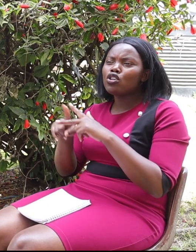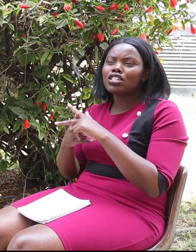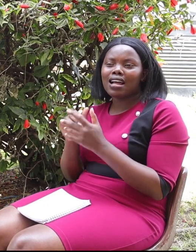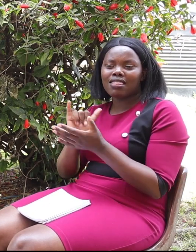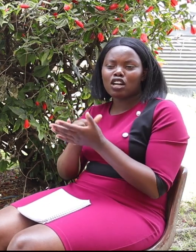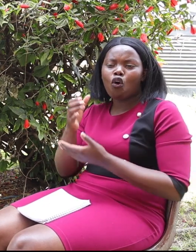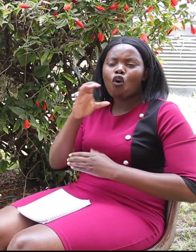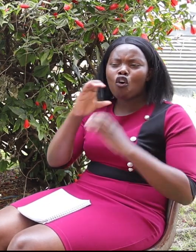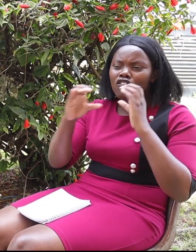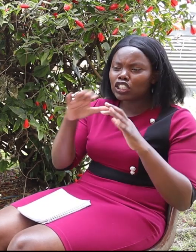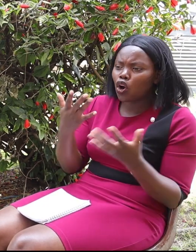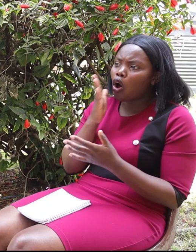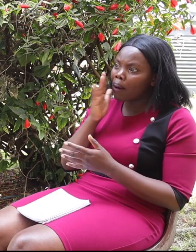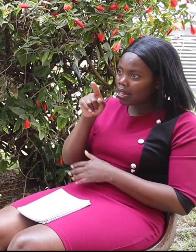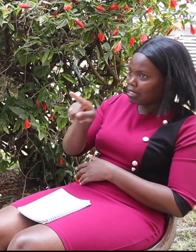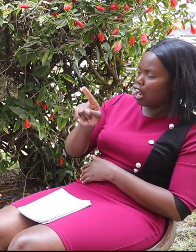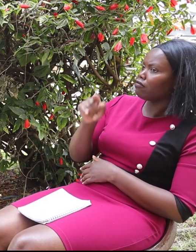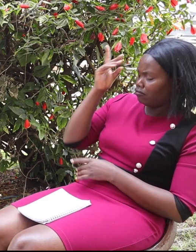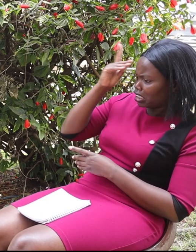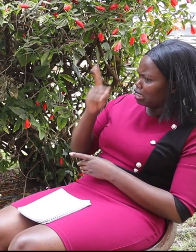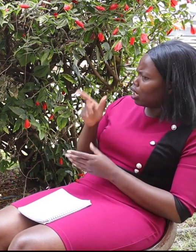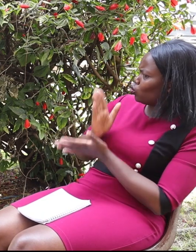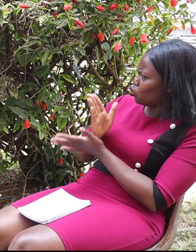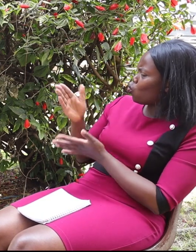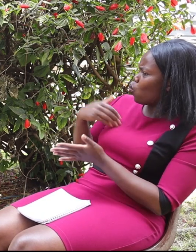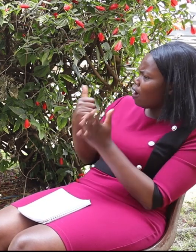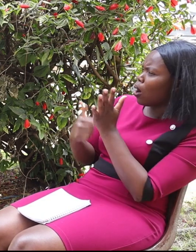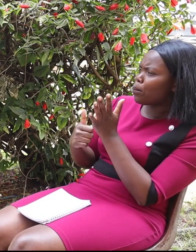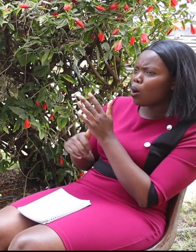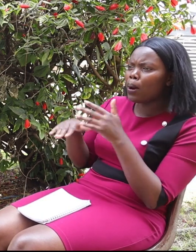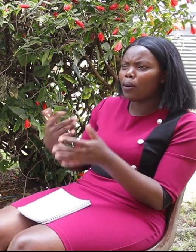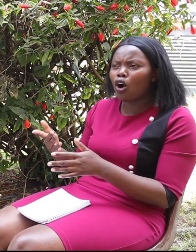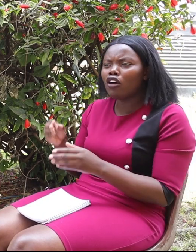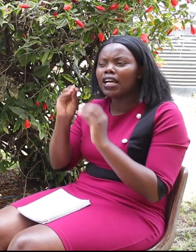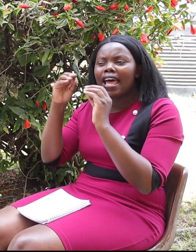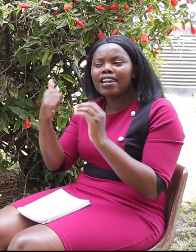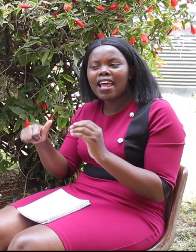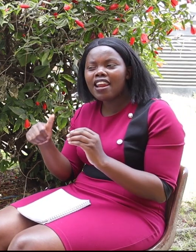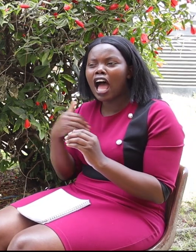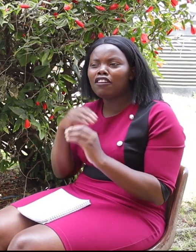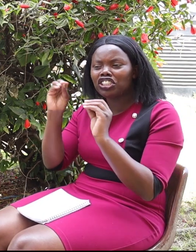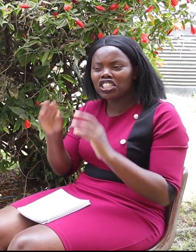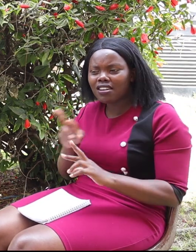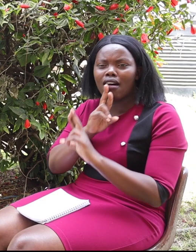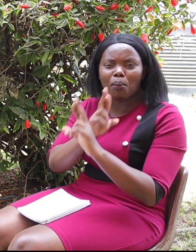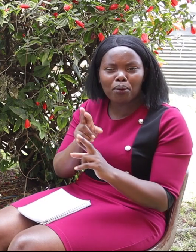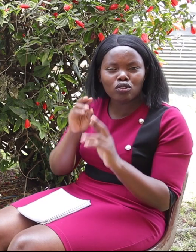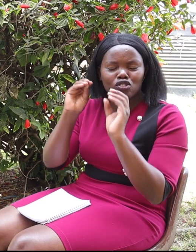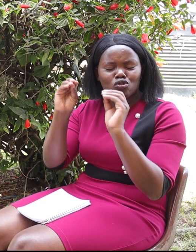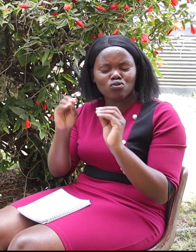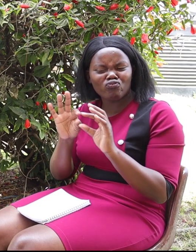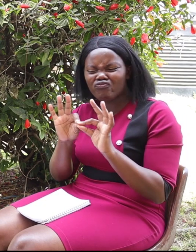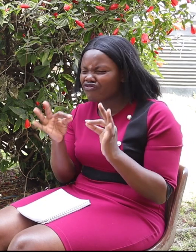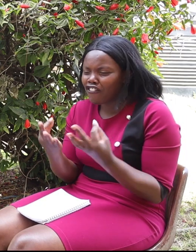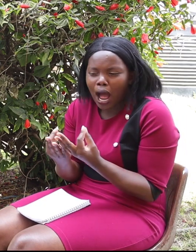your mother, how did you start the conversation about the condition? Or did your mother herself